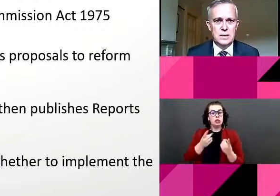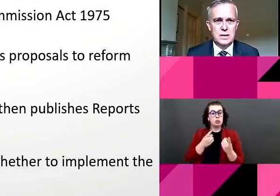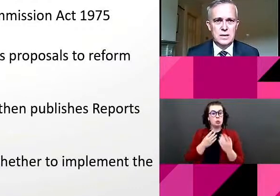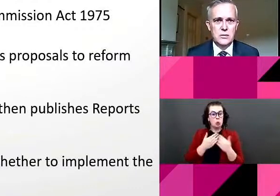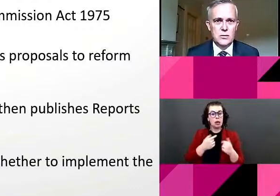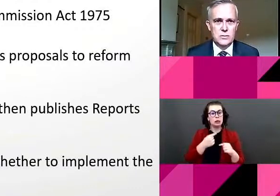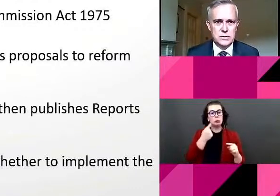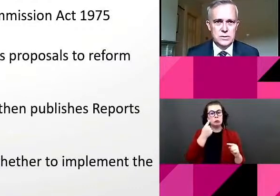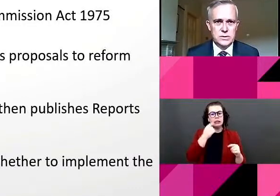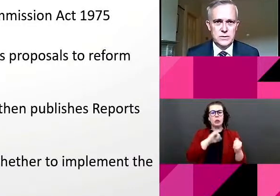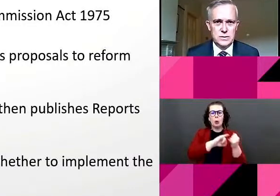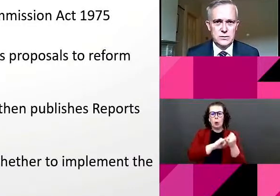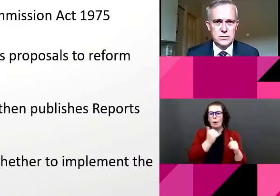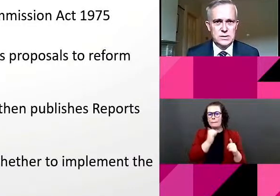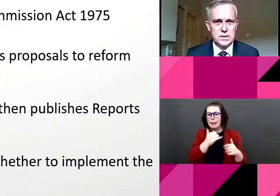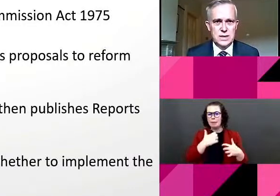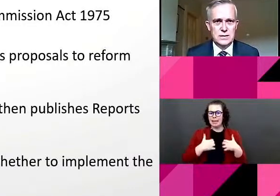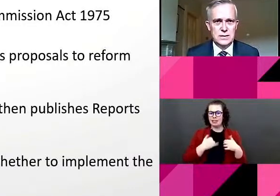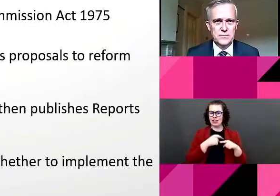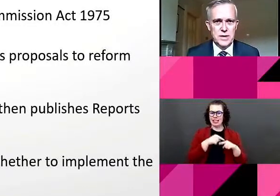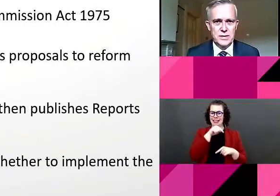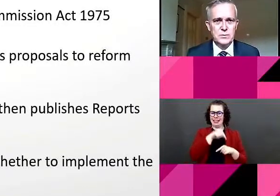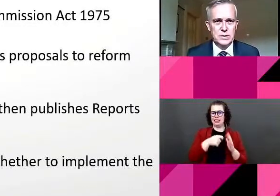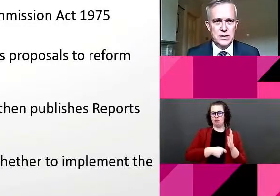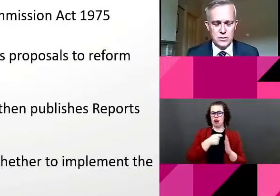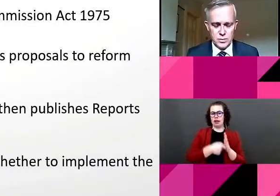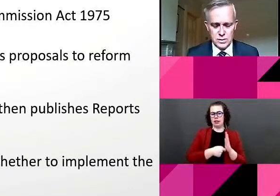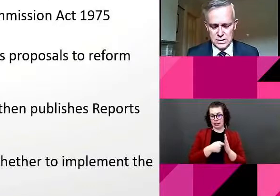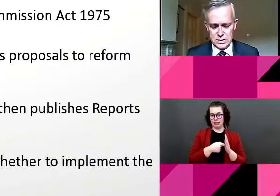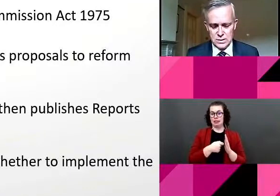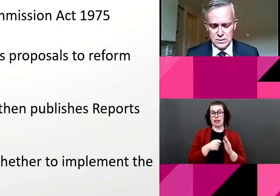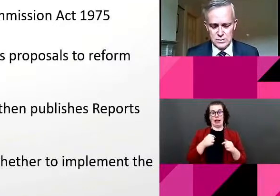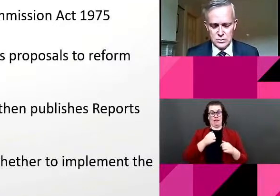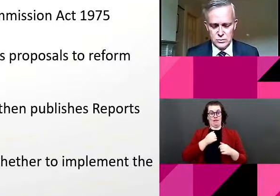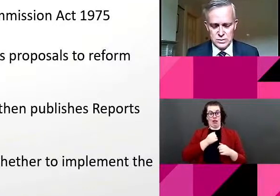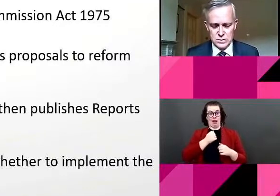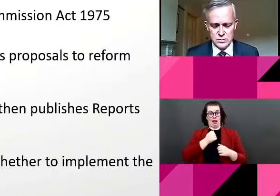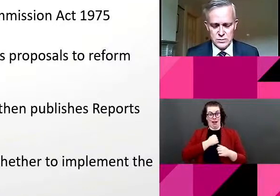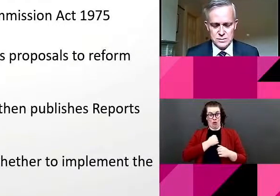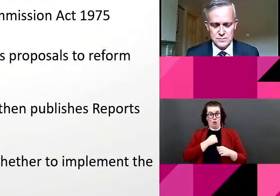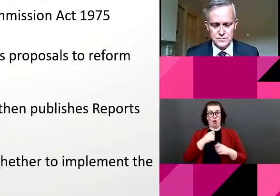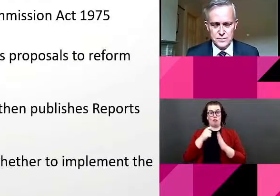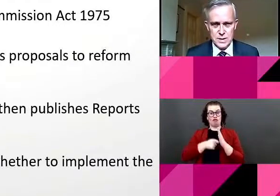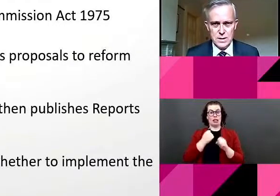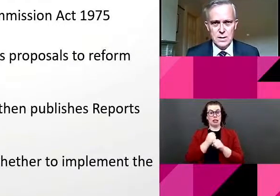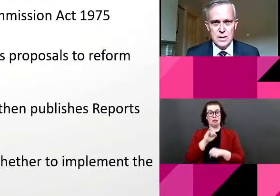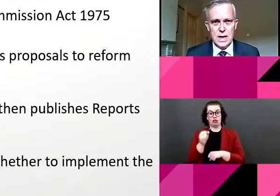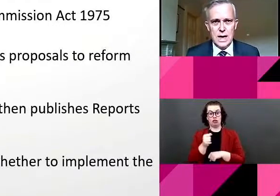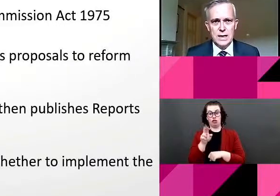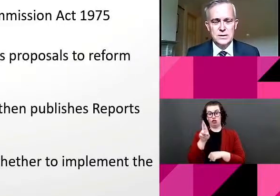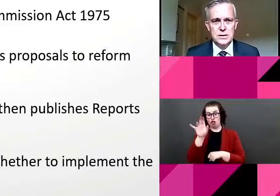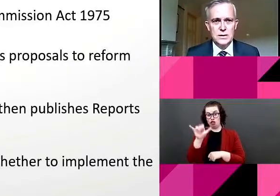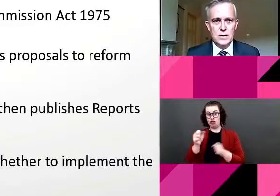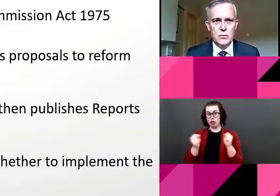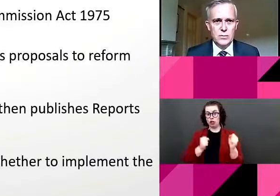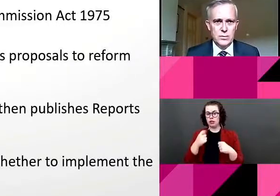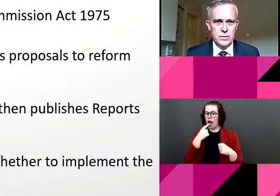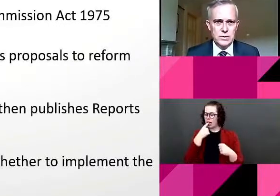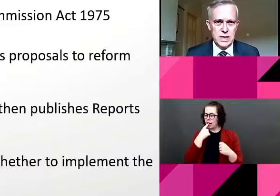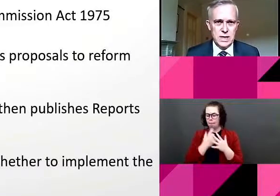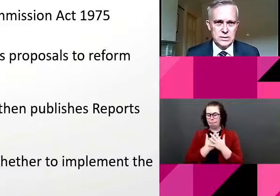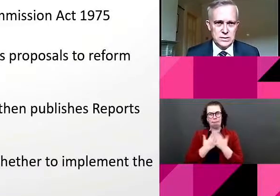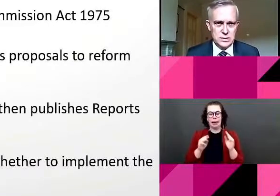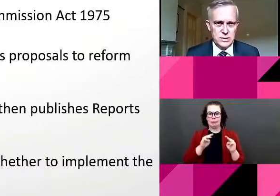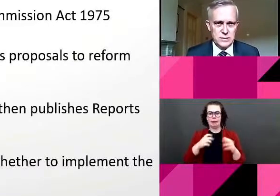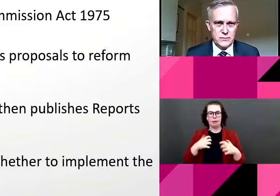that we had an enormous amount of interest in that particular project on jury service. And we